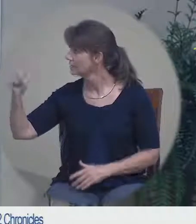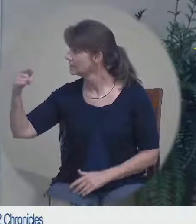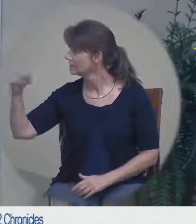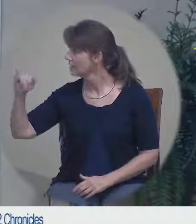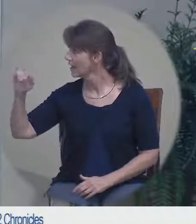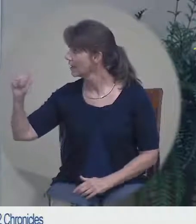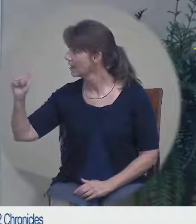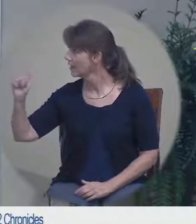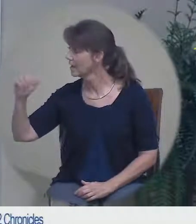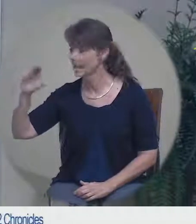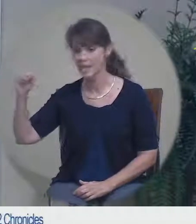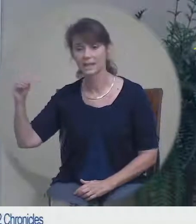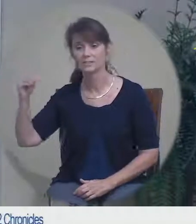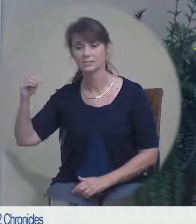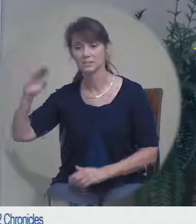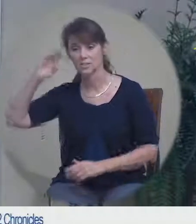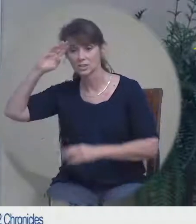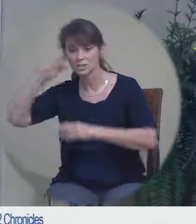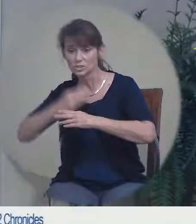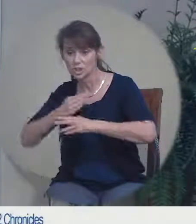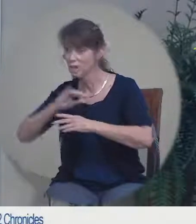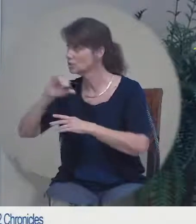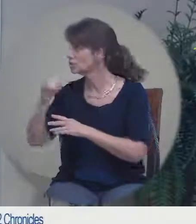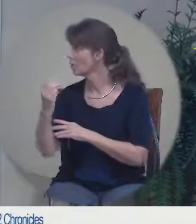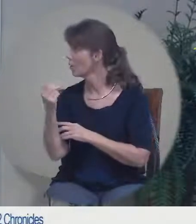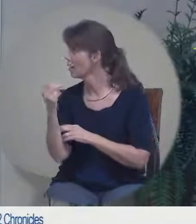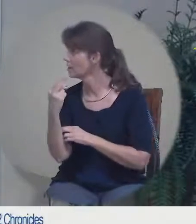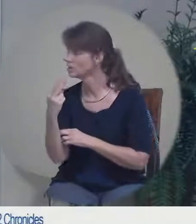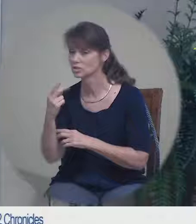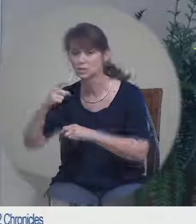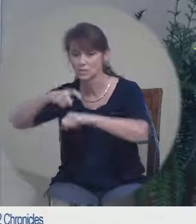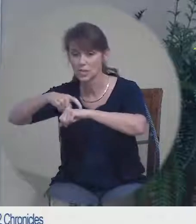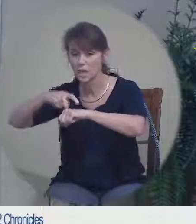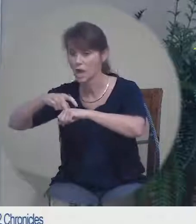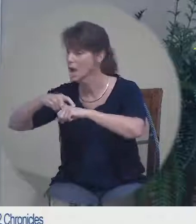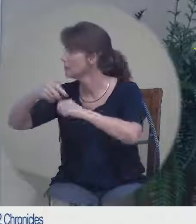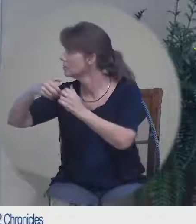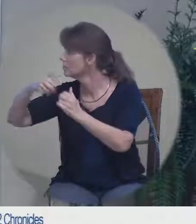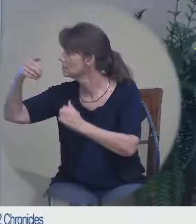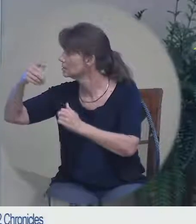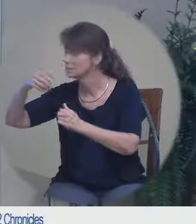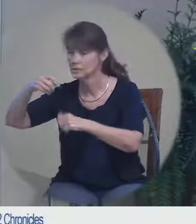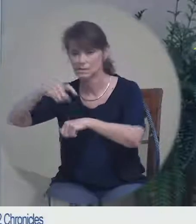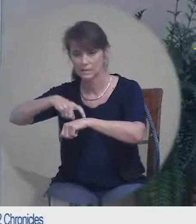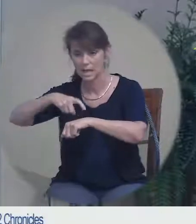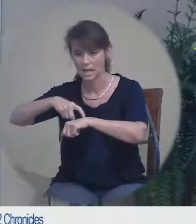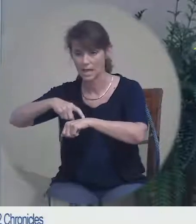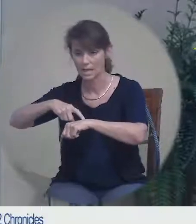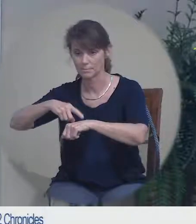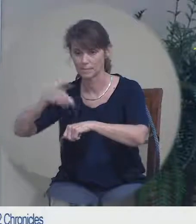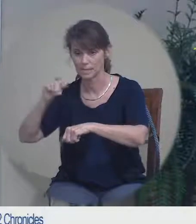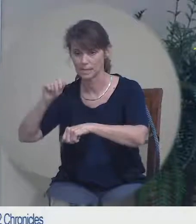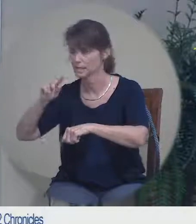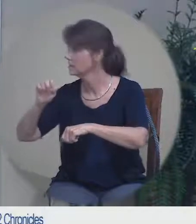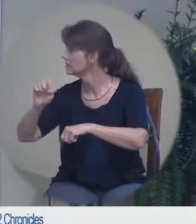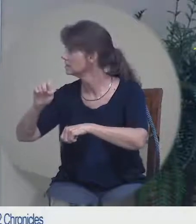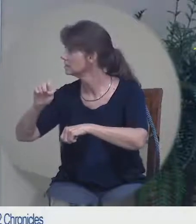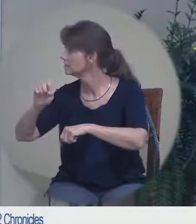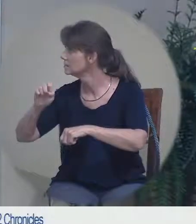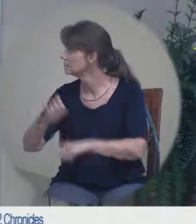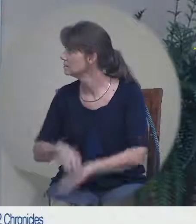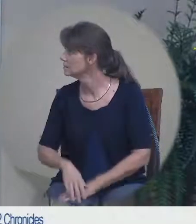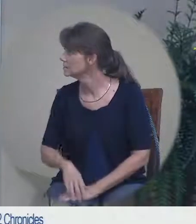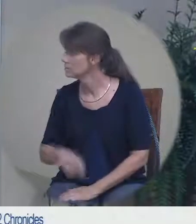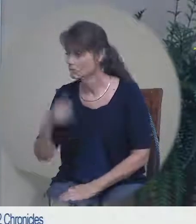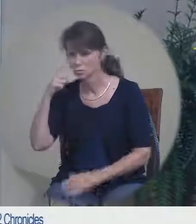there is a time gap between the stages of their rule, or the dates of their rule. And the reason you kind of